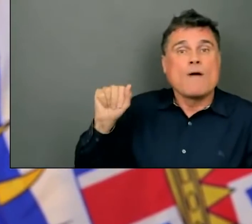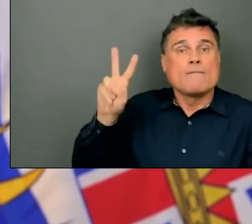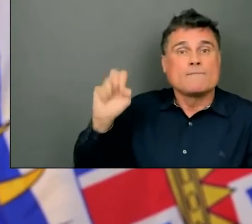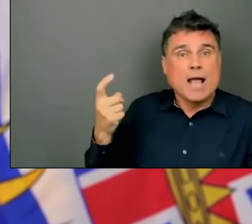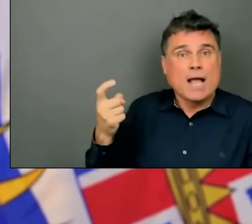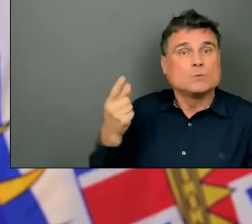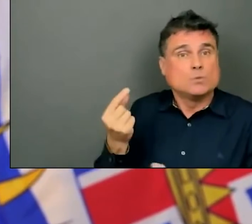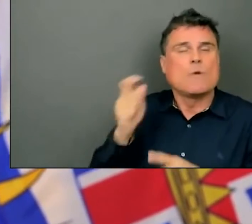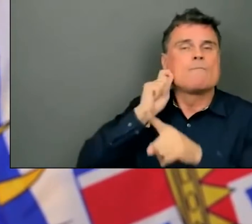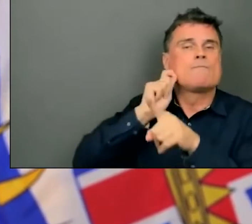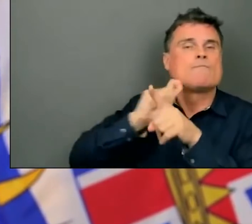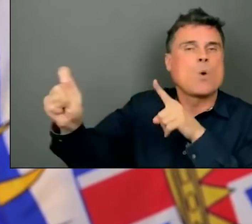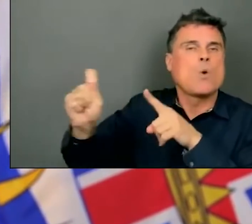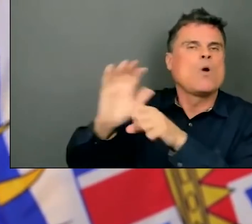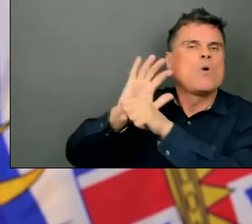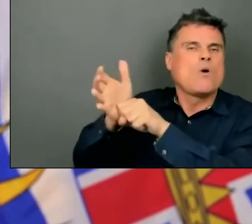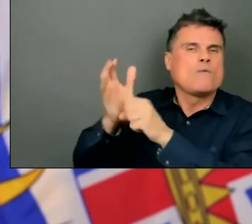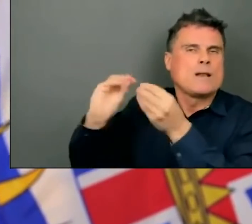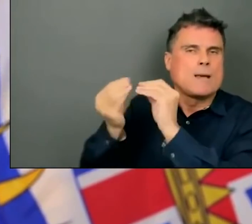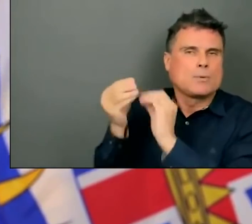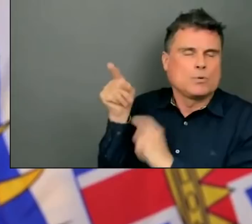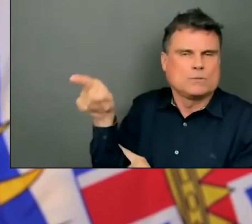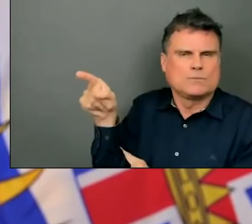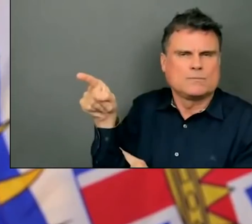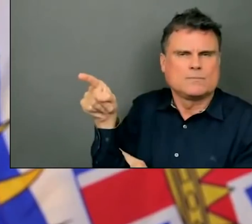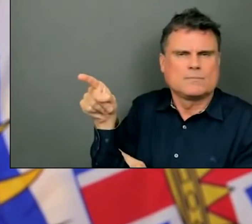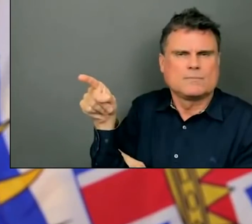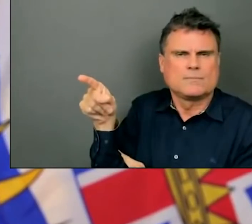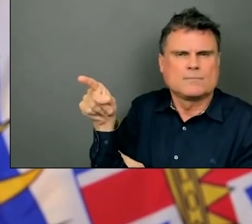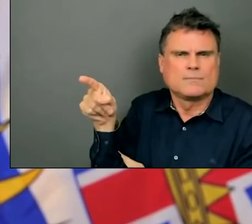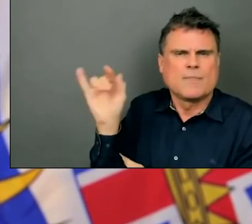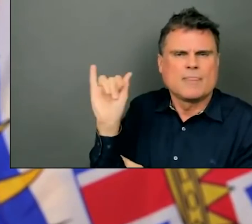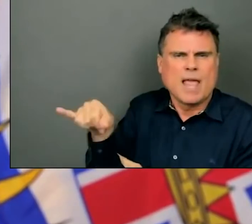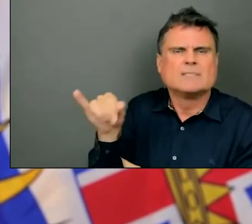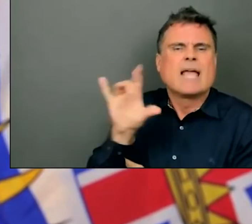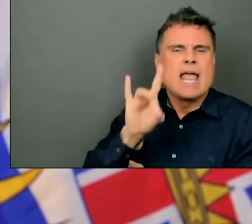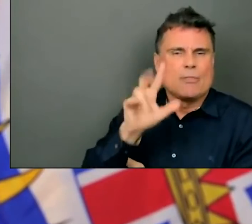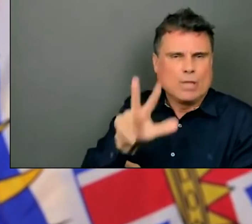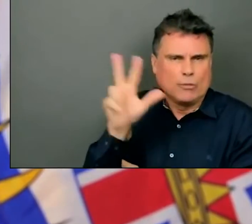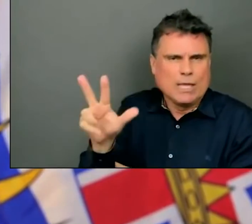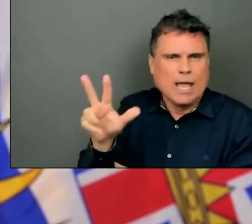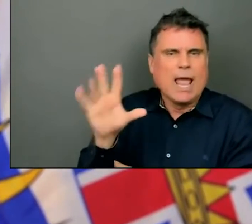line, the COVID-19 vaccine line. So that's